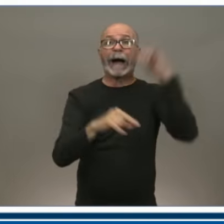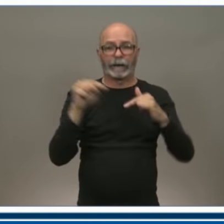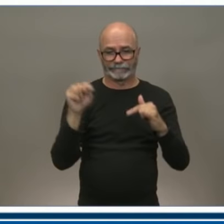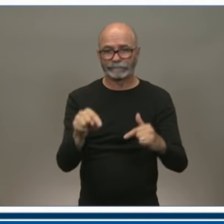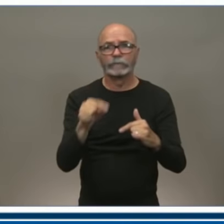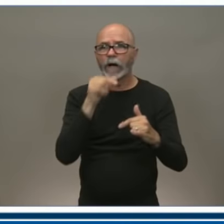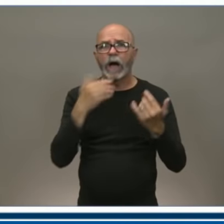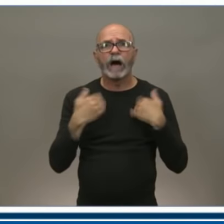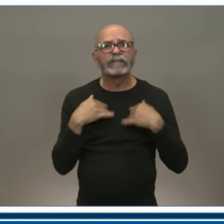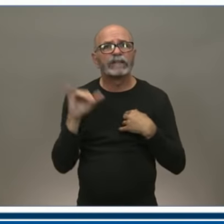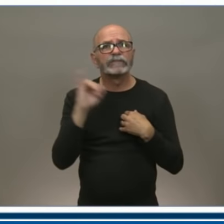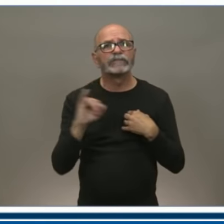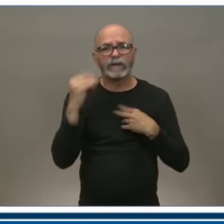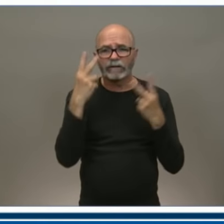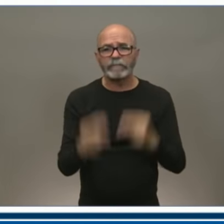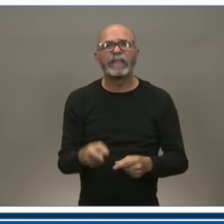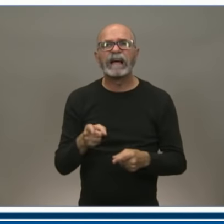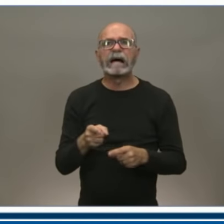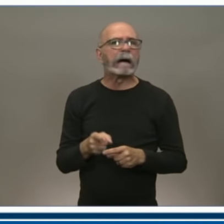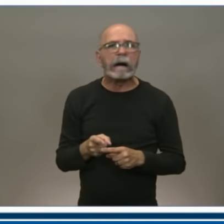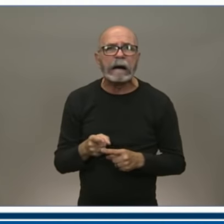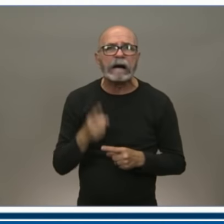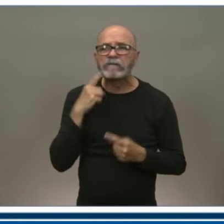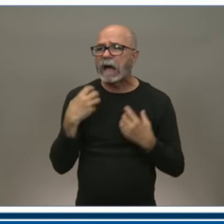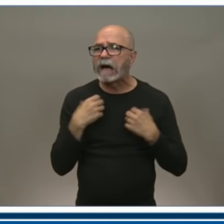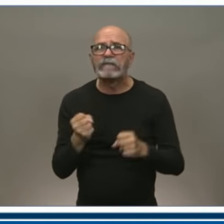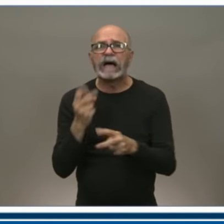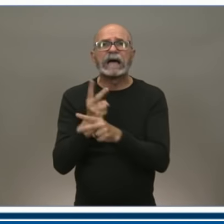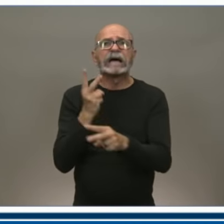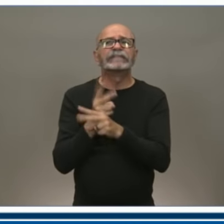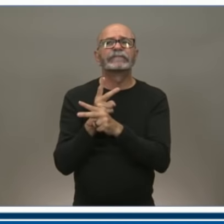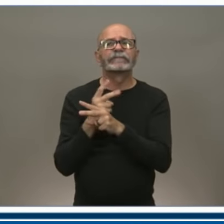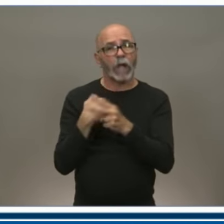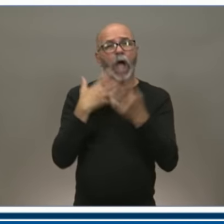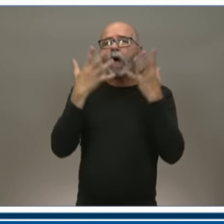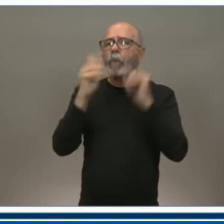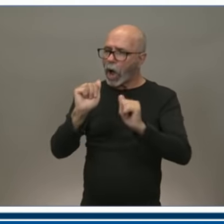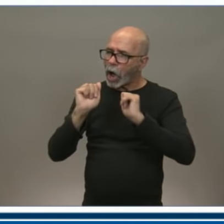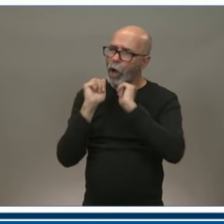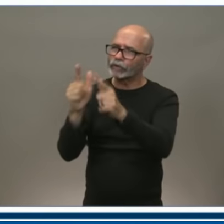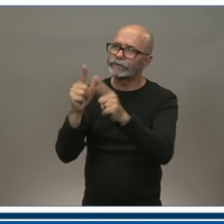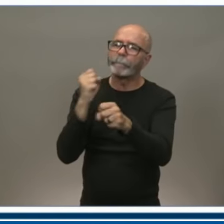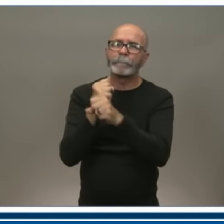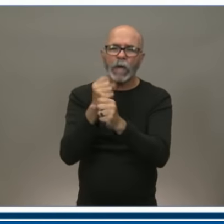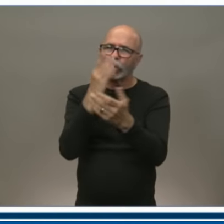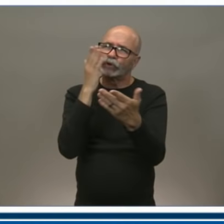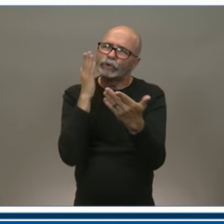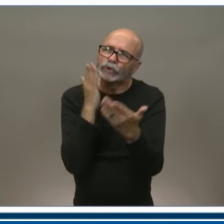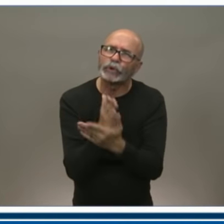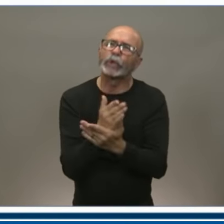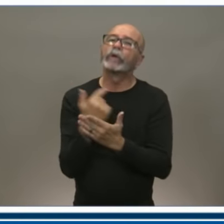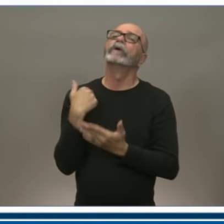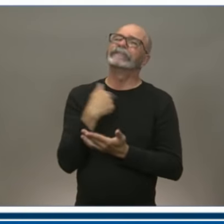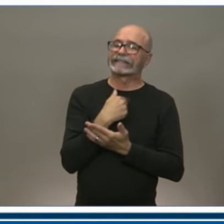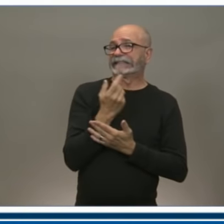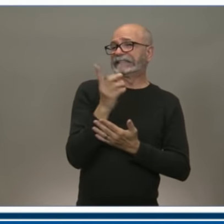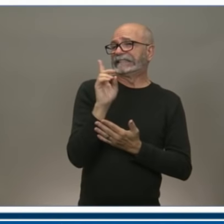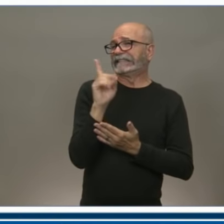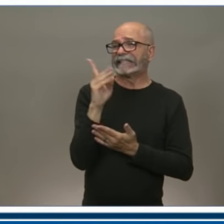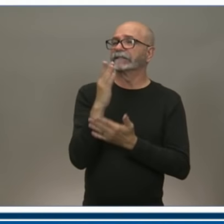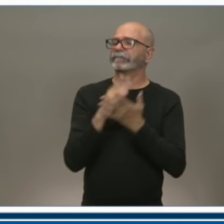to, receive health care. And we wanted to make sure that, and we've had to deal with that in a few of our cases over the last few